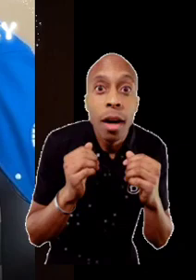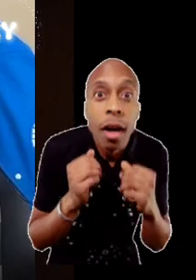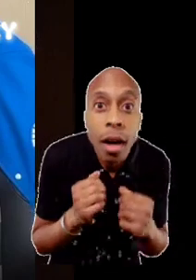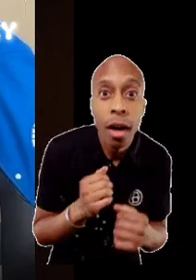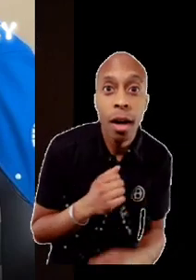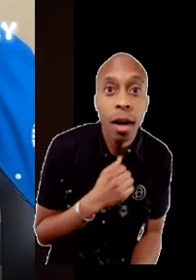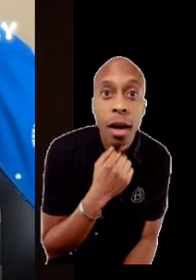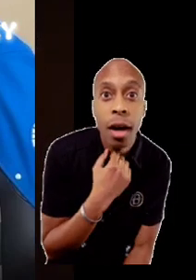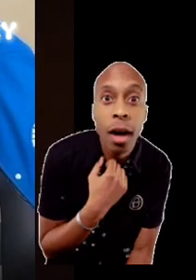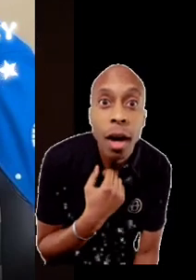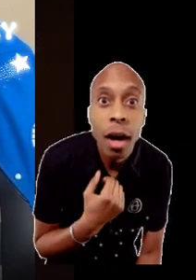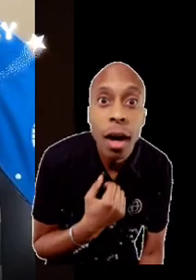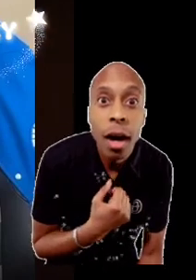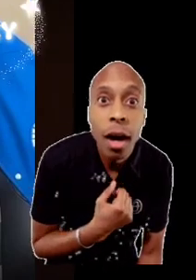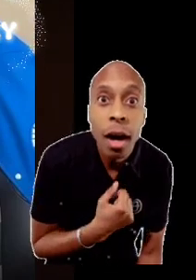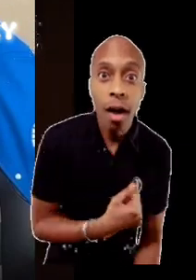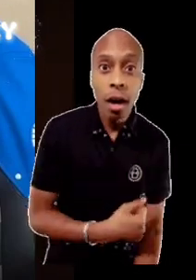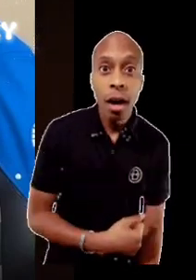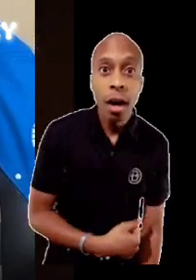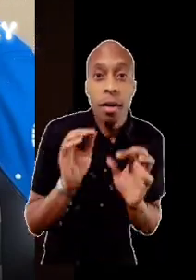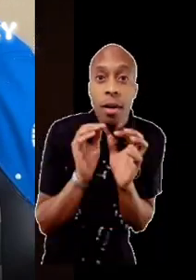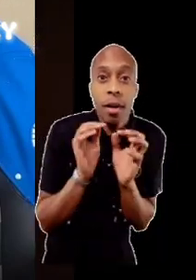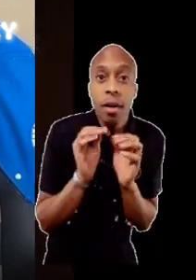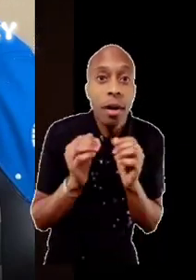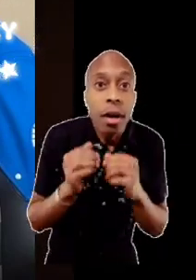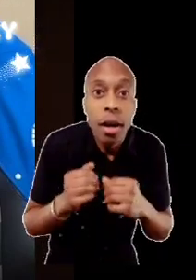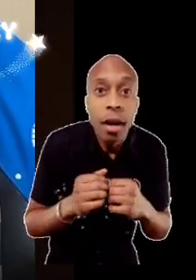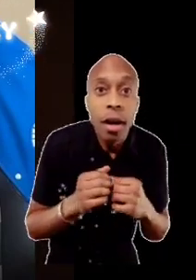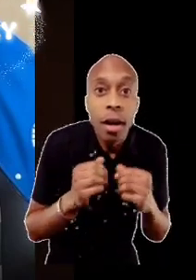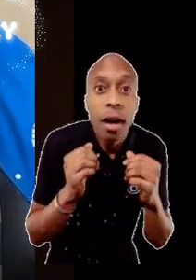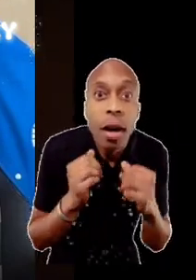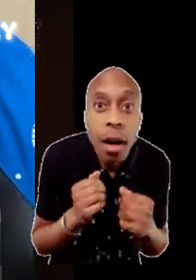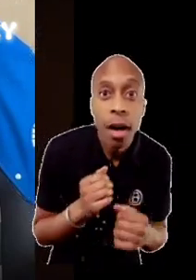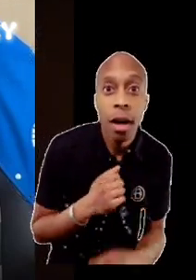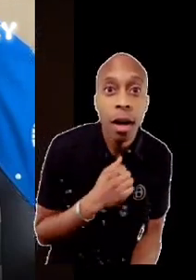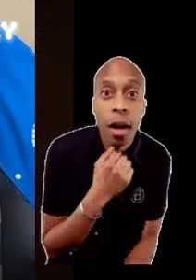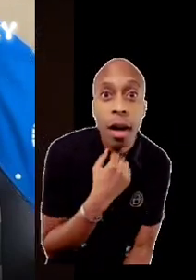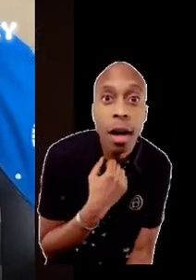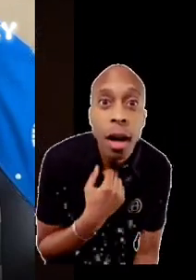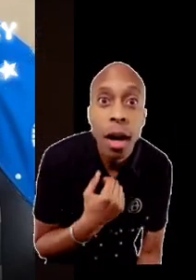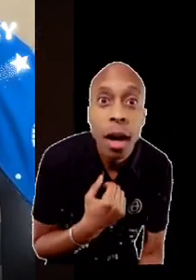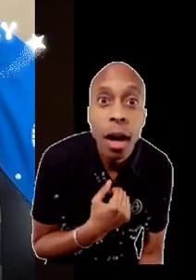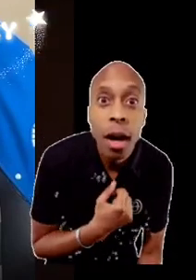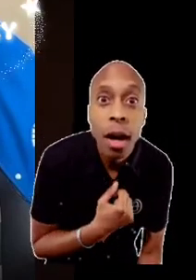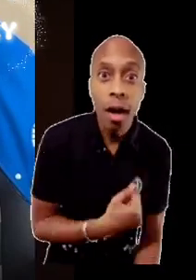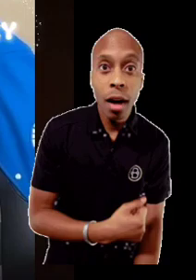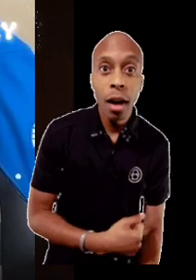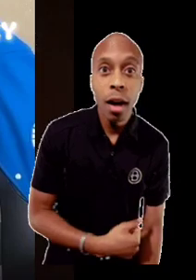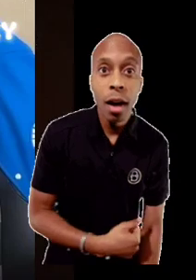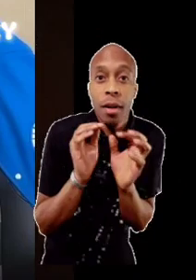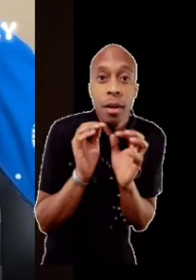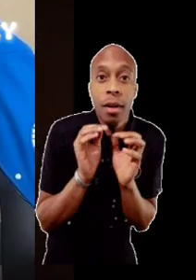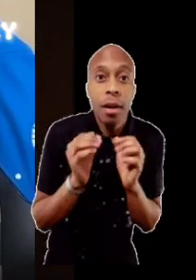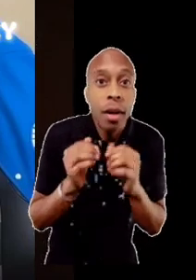God. Ping Ping Data Mumi and Stacy